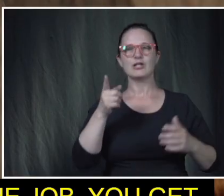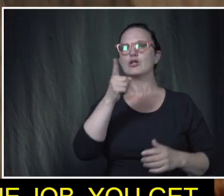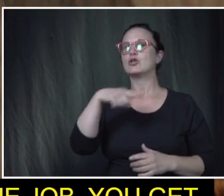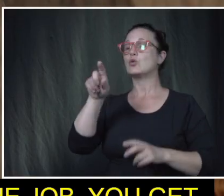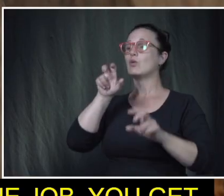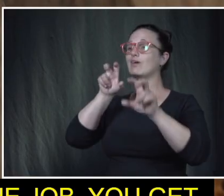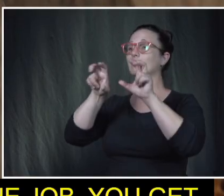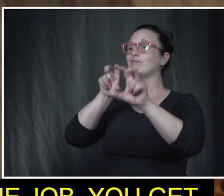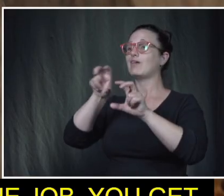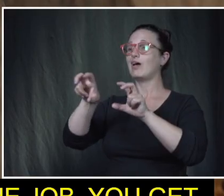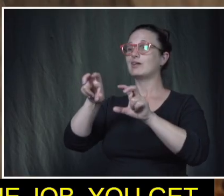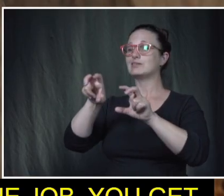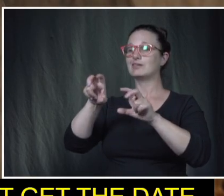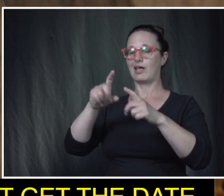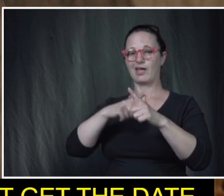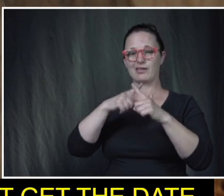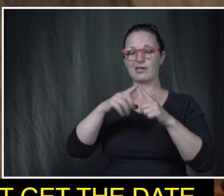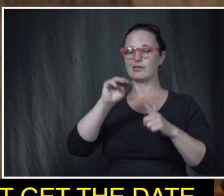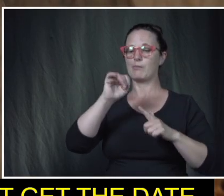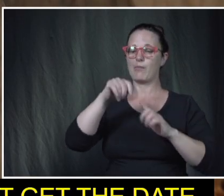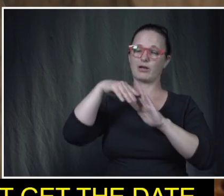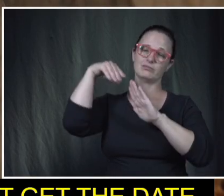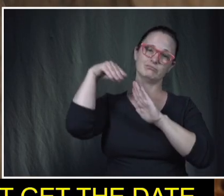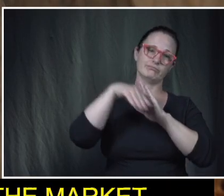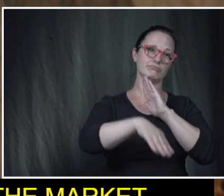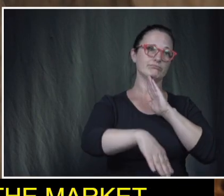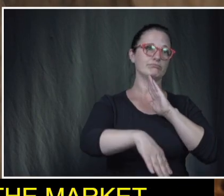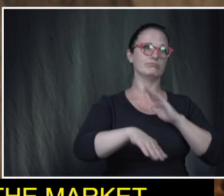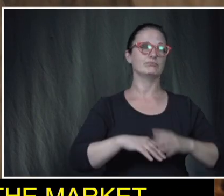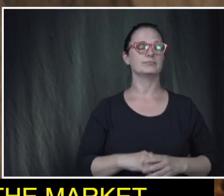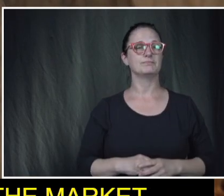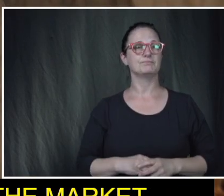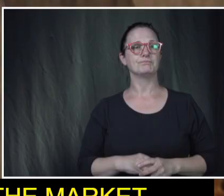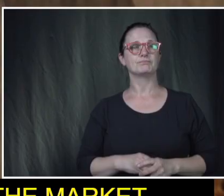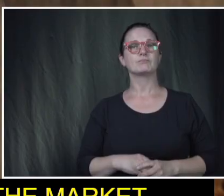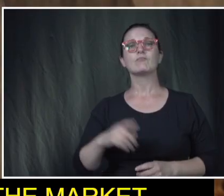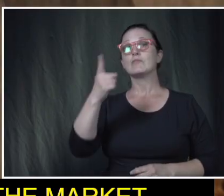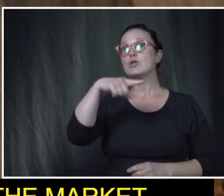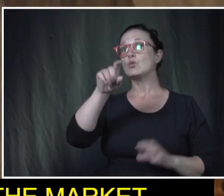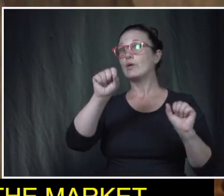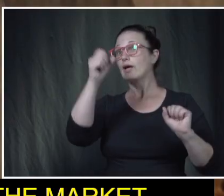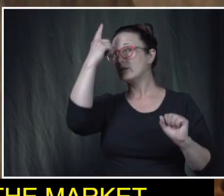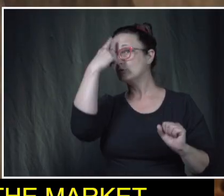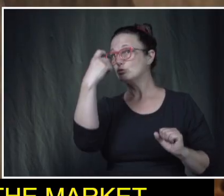investment, then the market takes a bad turn. You can dream